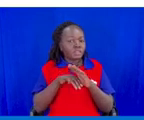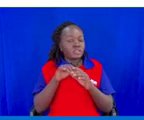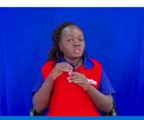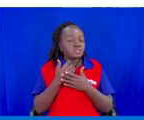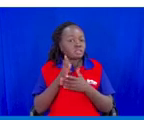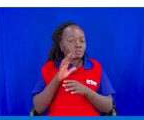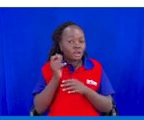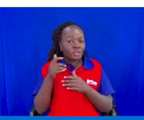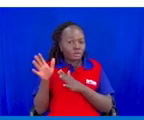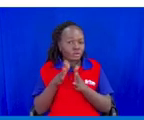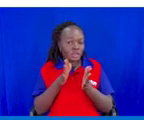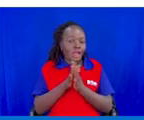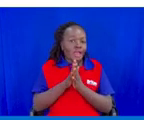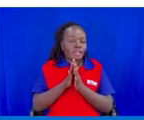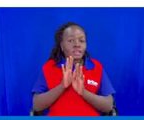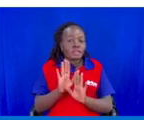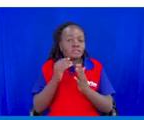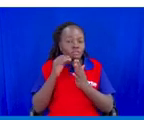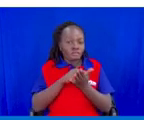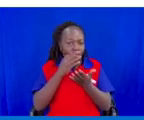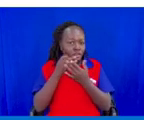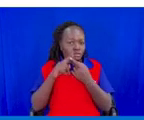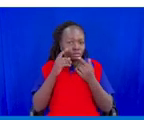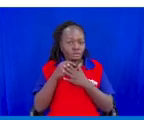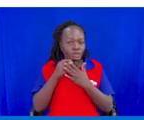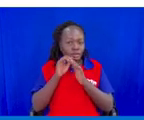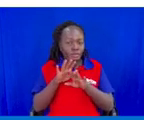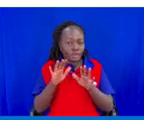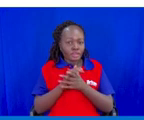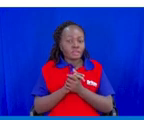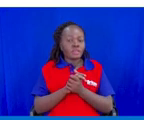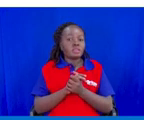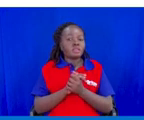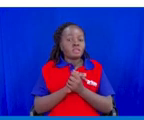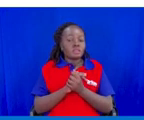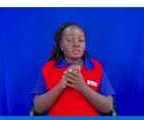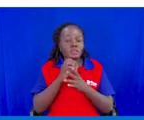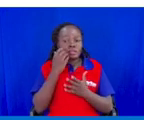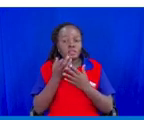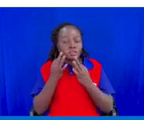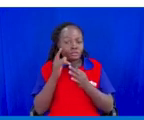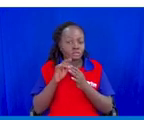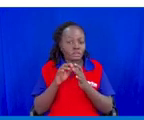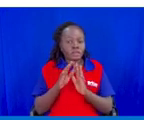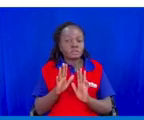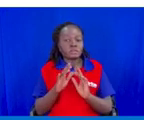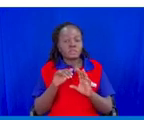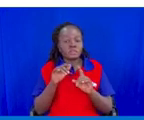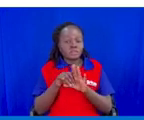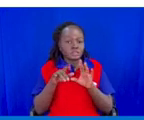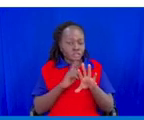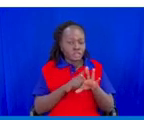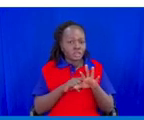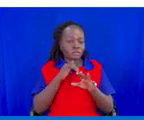the funds in, for instance, money market. Expect a return. If your expected return is